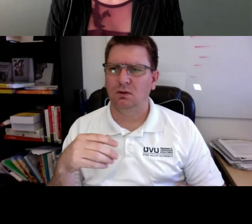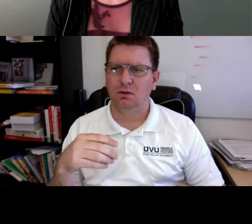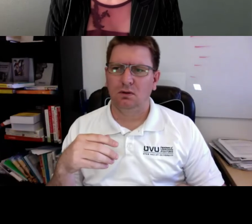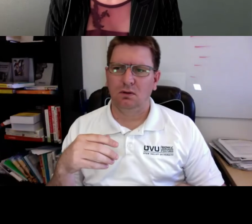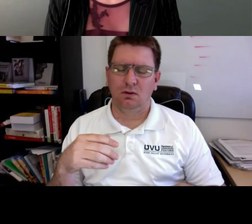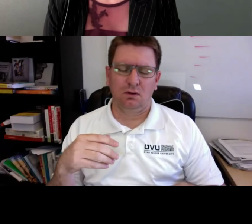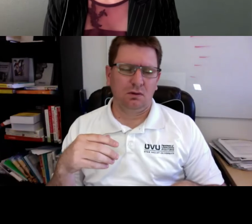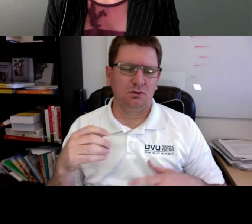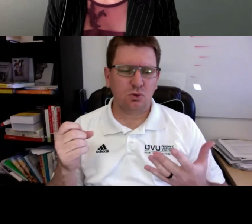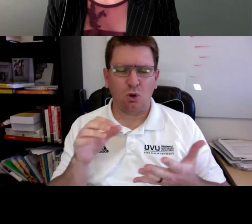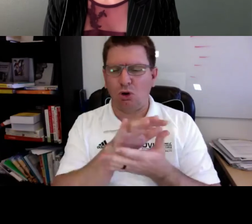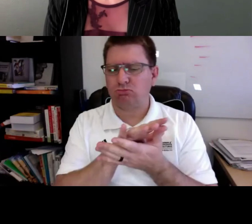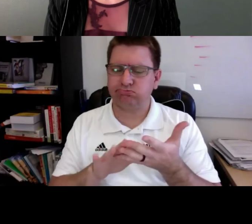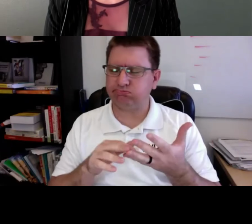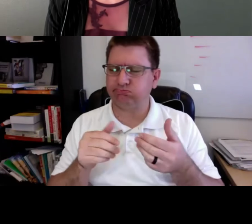Drake University.